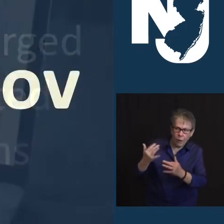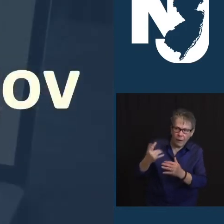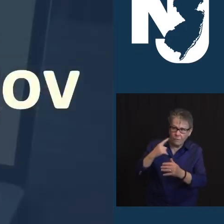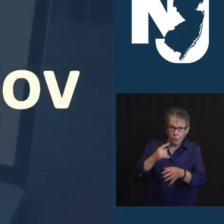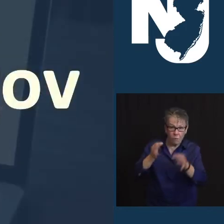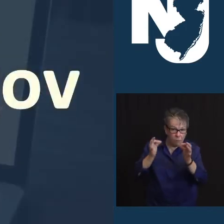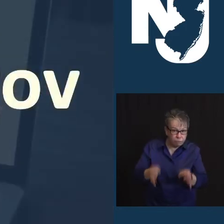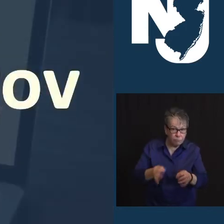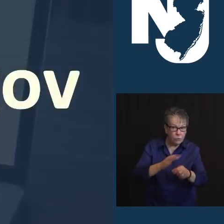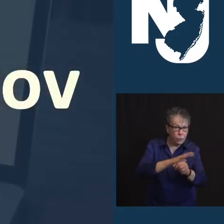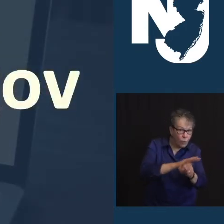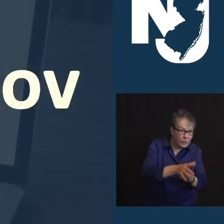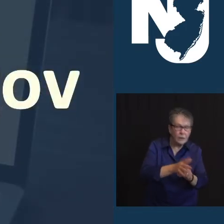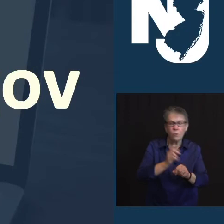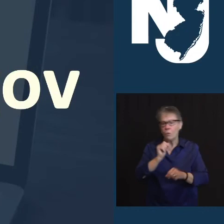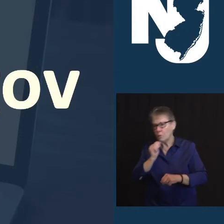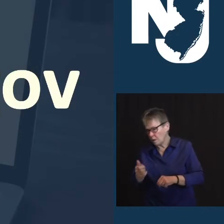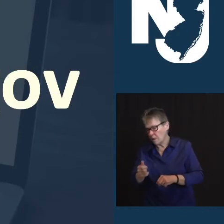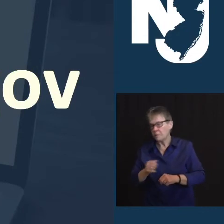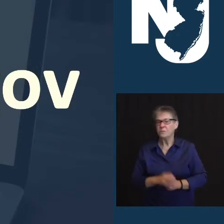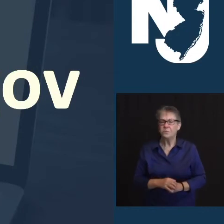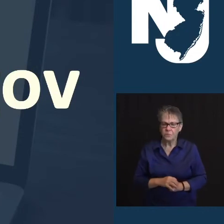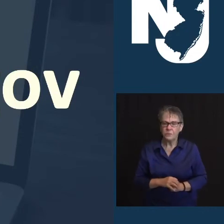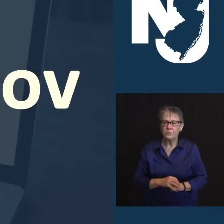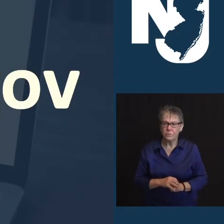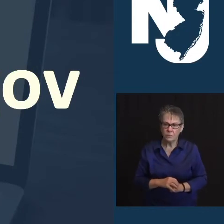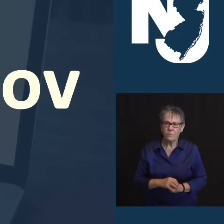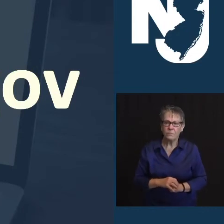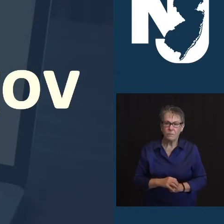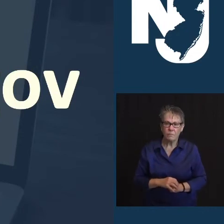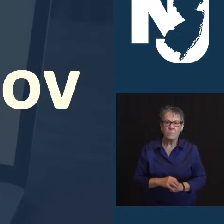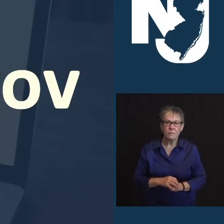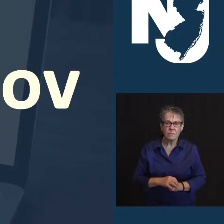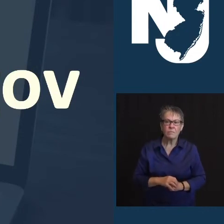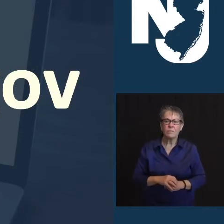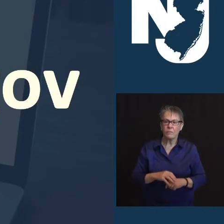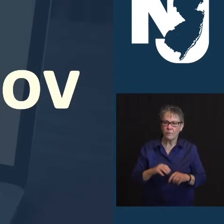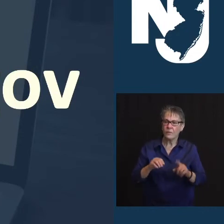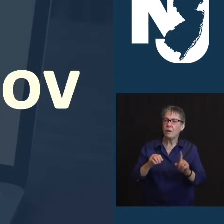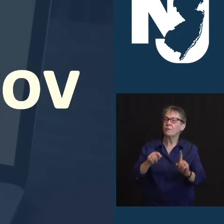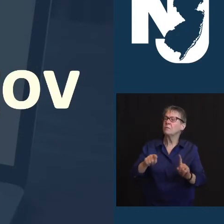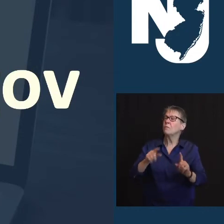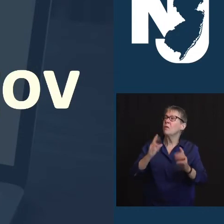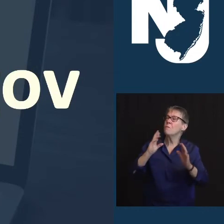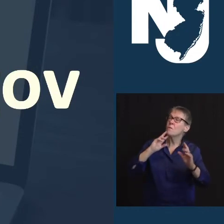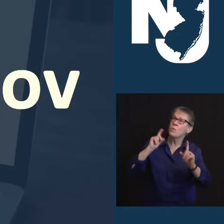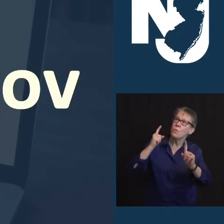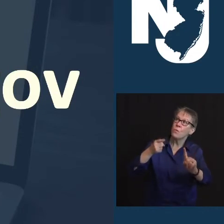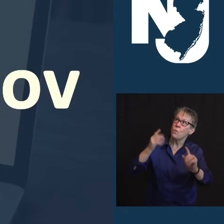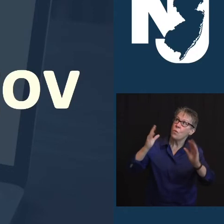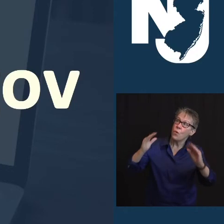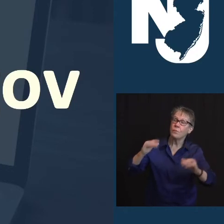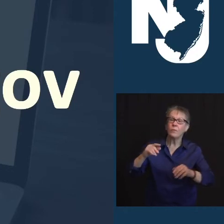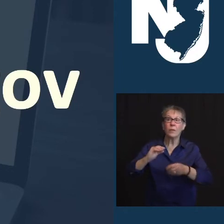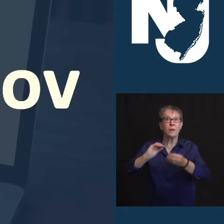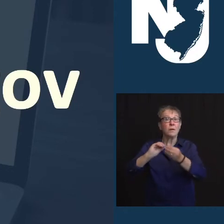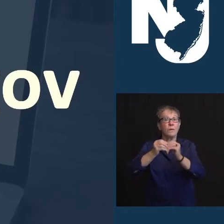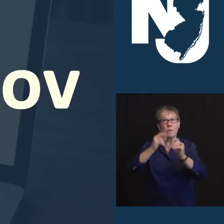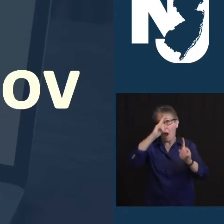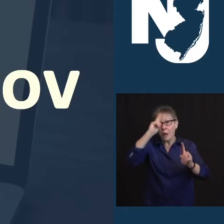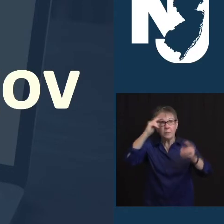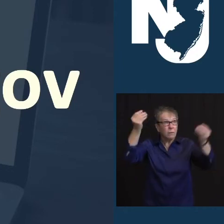Judy, the numbers coming from our hospitals have been, by and large, moving in the right directions. However, we cannot give up one bit on our vigilance